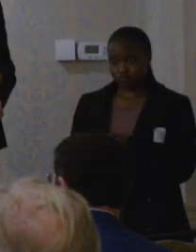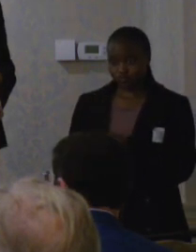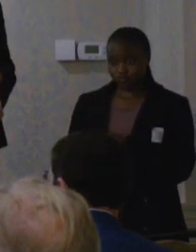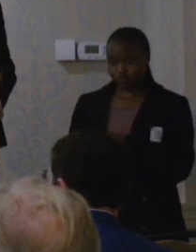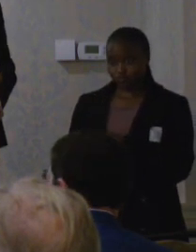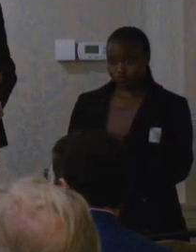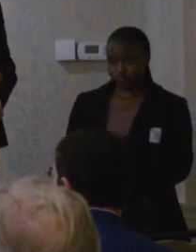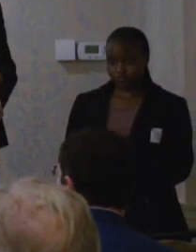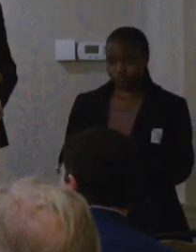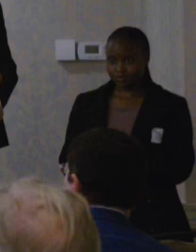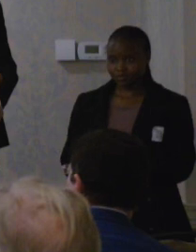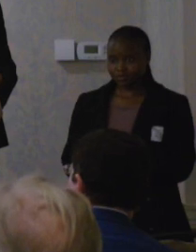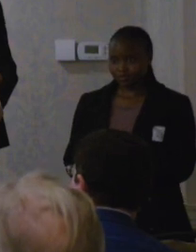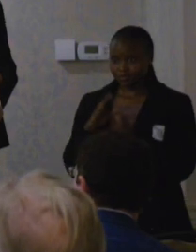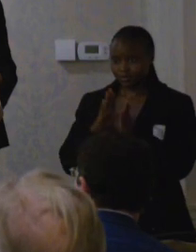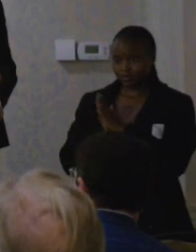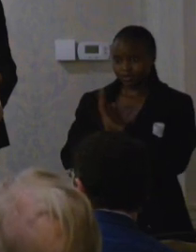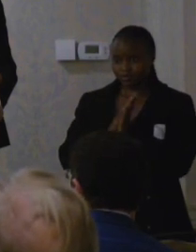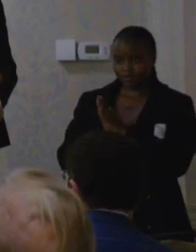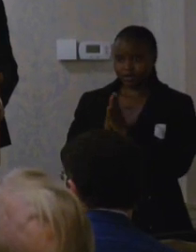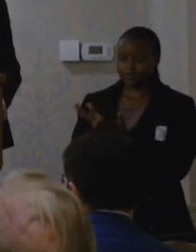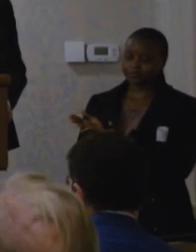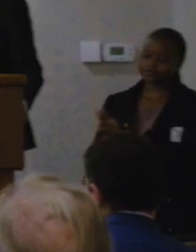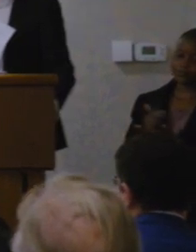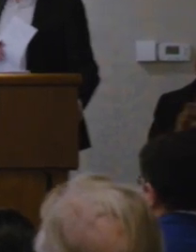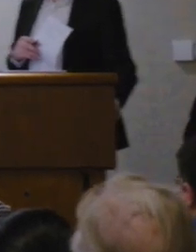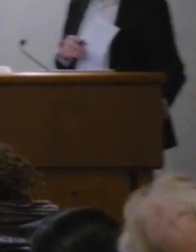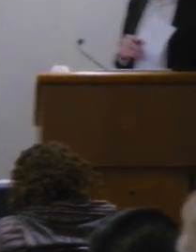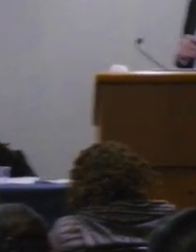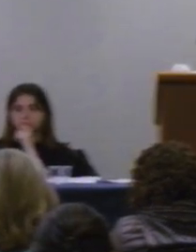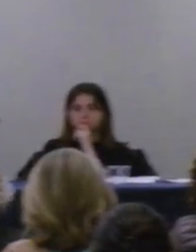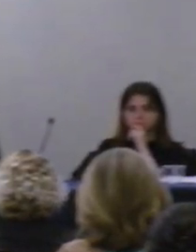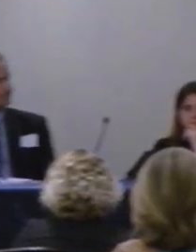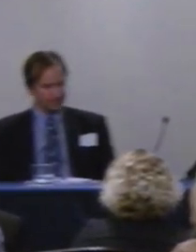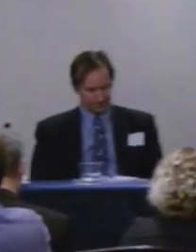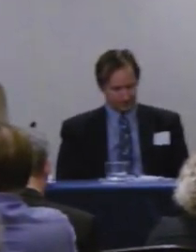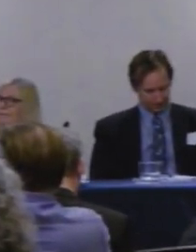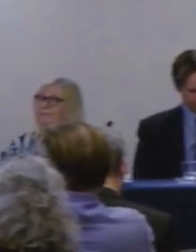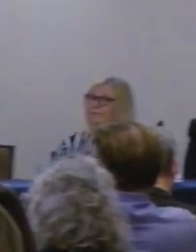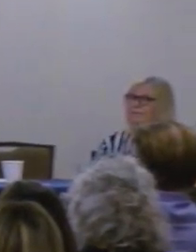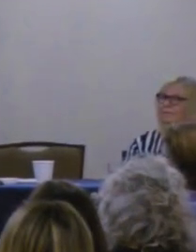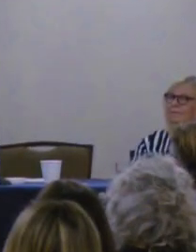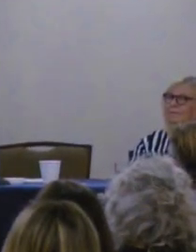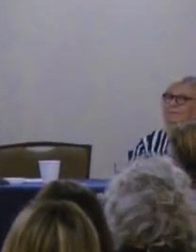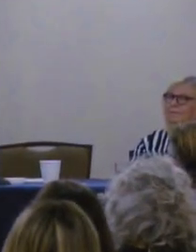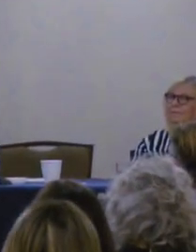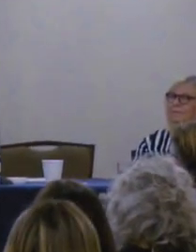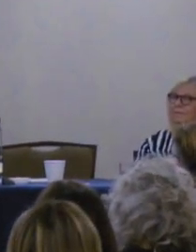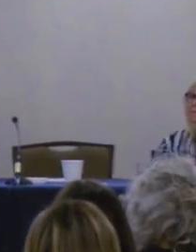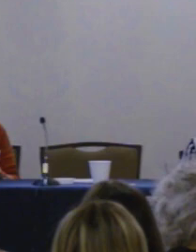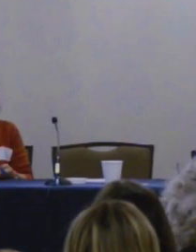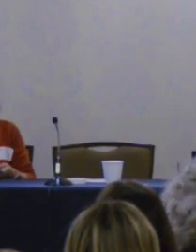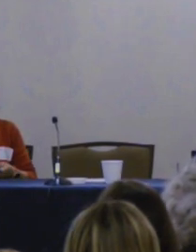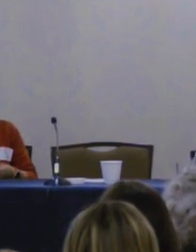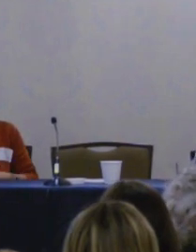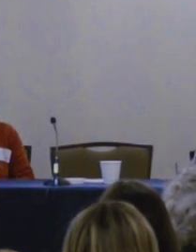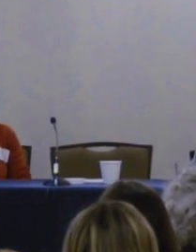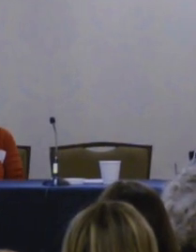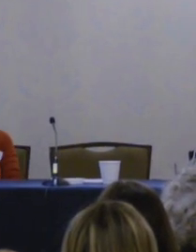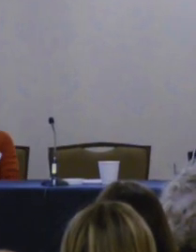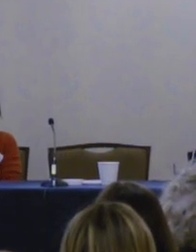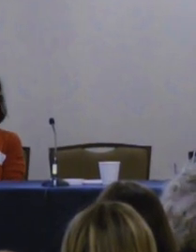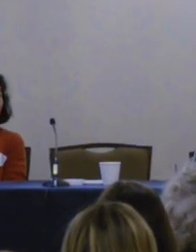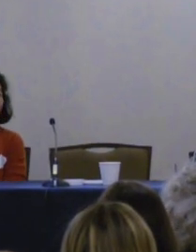data, the analysis of data, and the reporting of data on effectiveness of your CPDs. So it's a